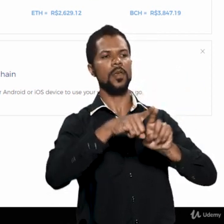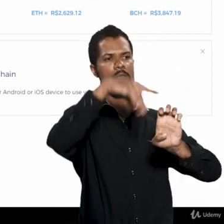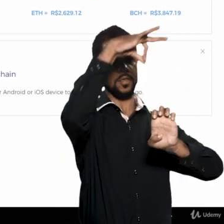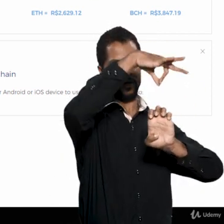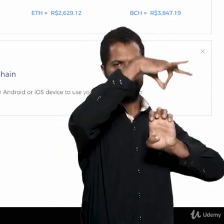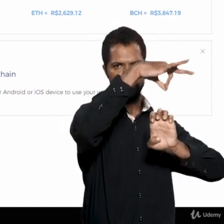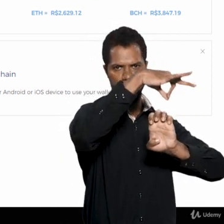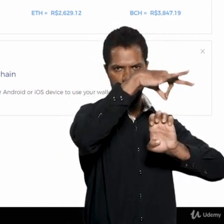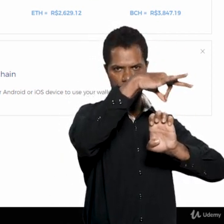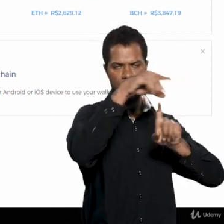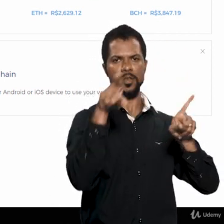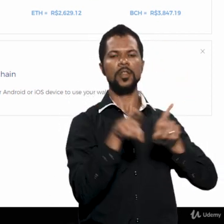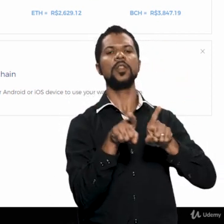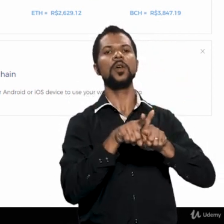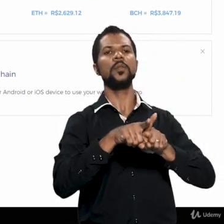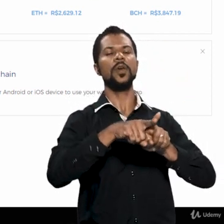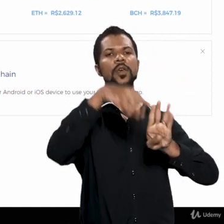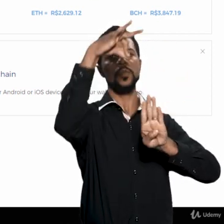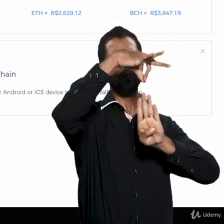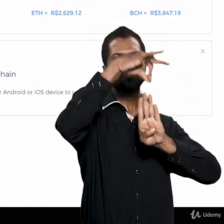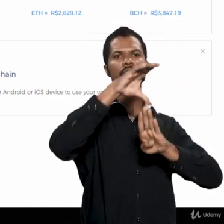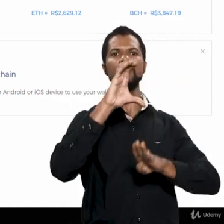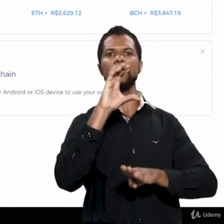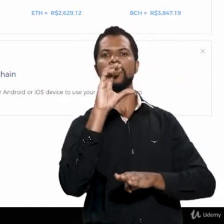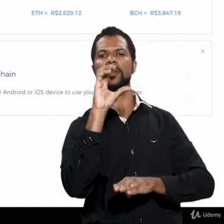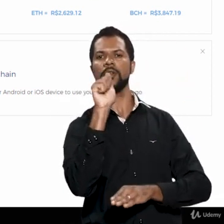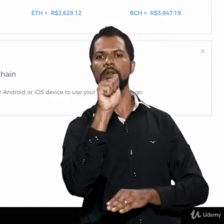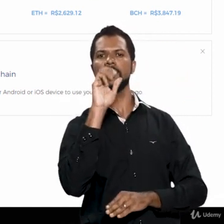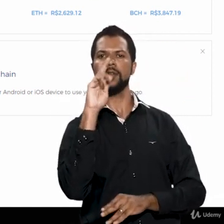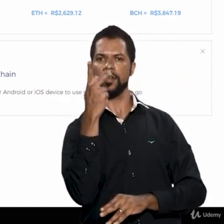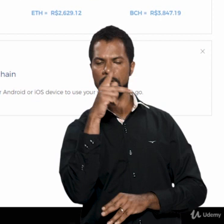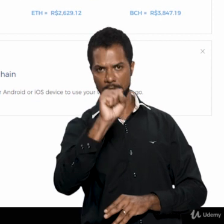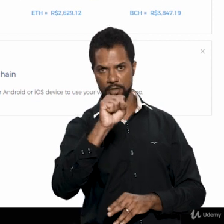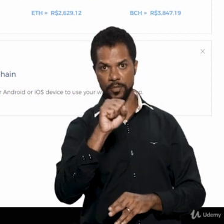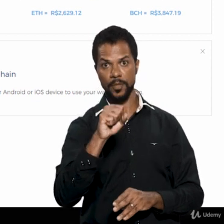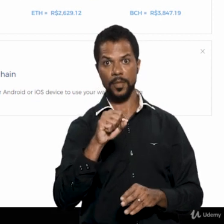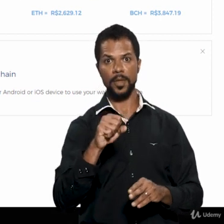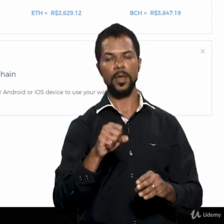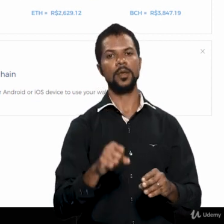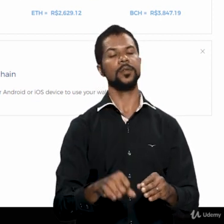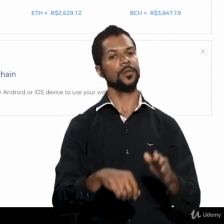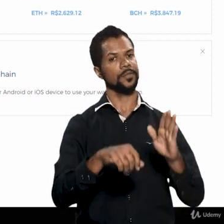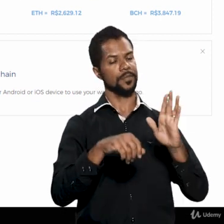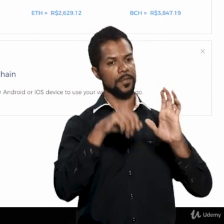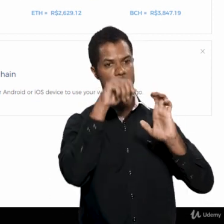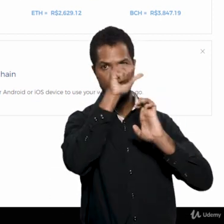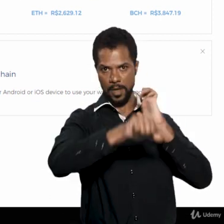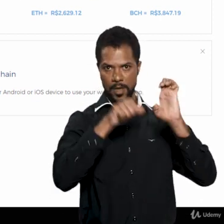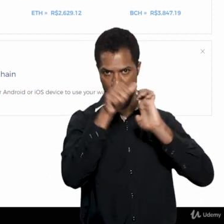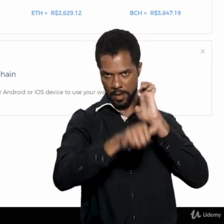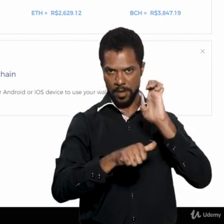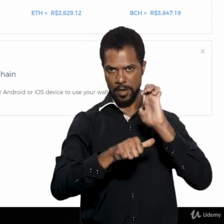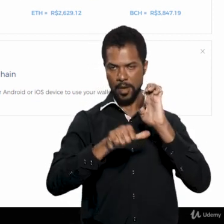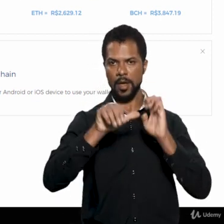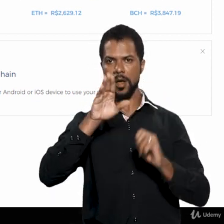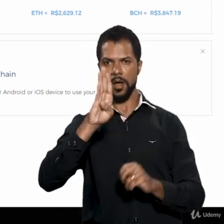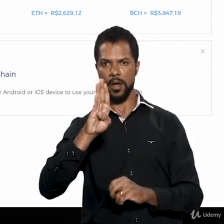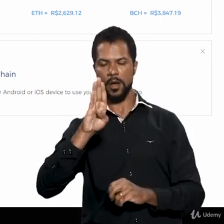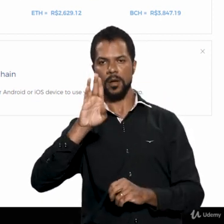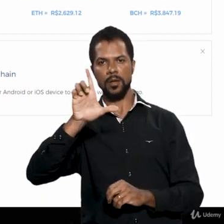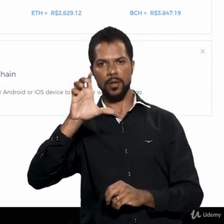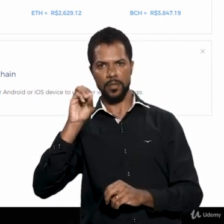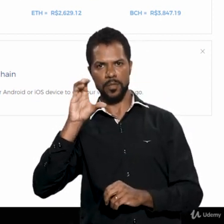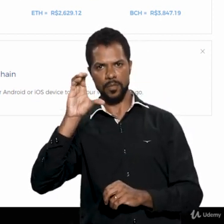Cash and Ethereum, and these are the only 3 ones, okay? Bitcoin, Ether, and